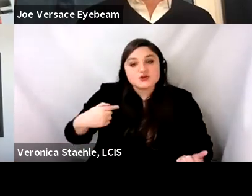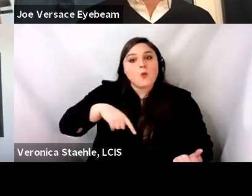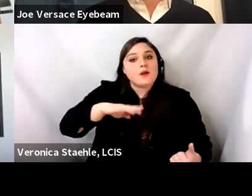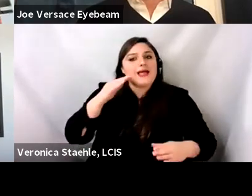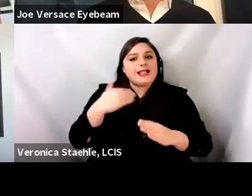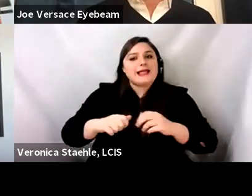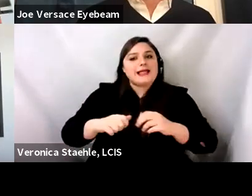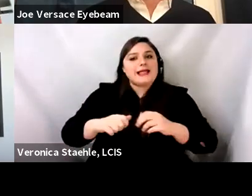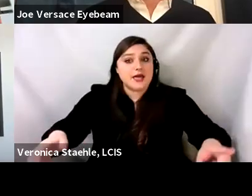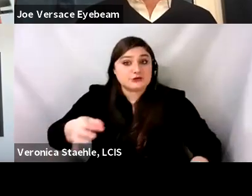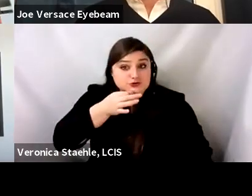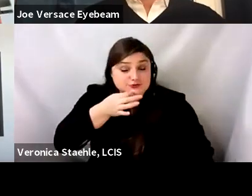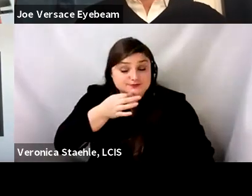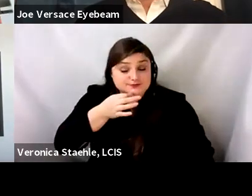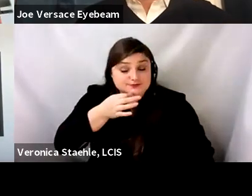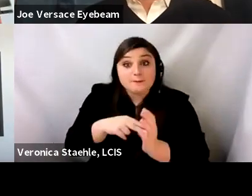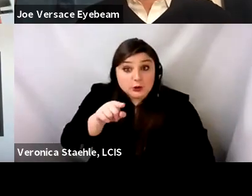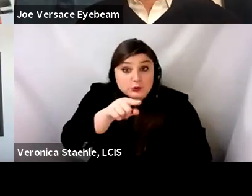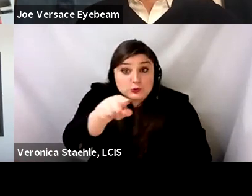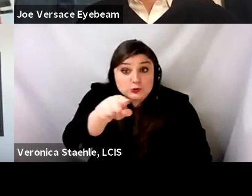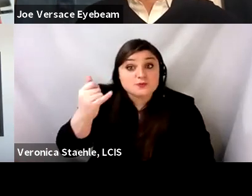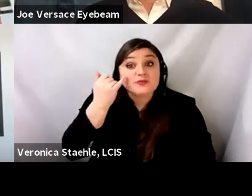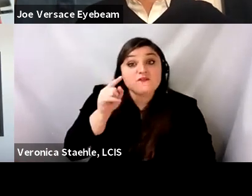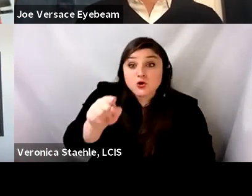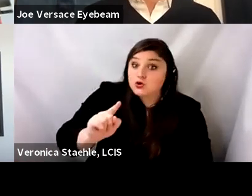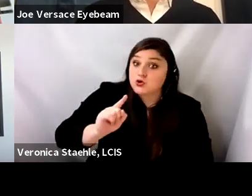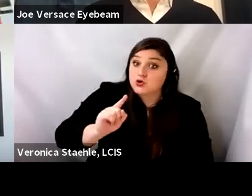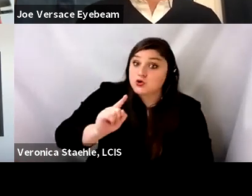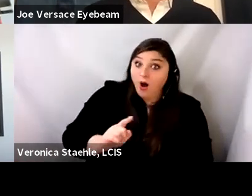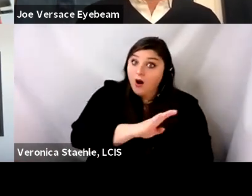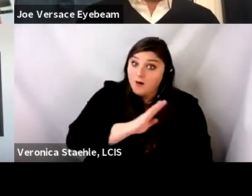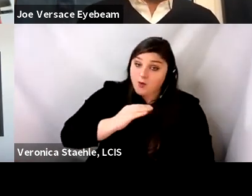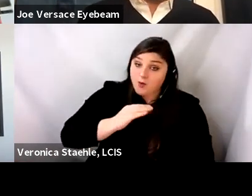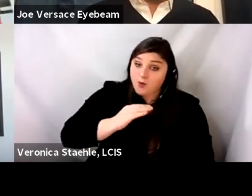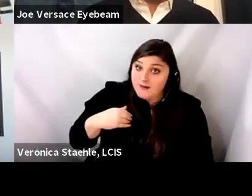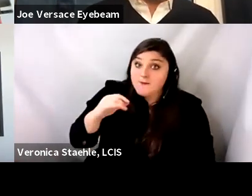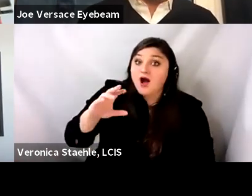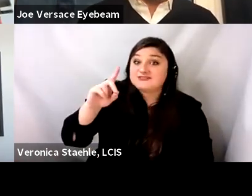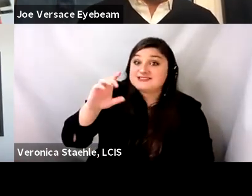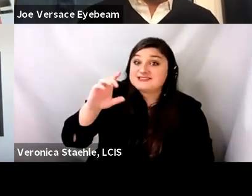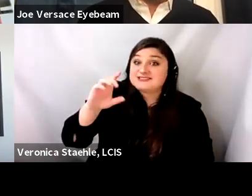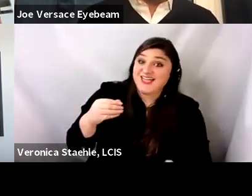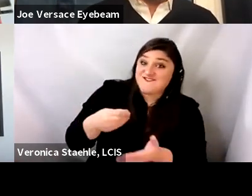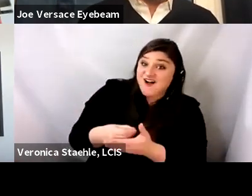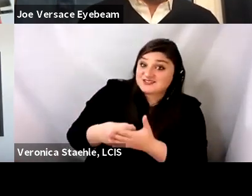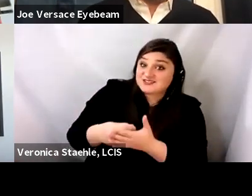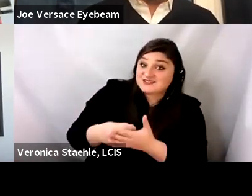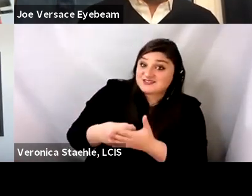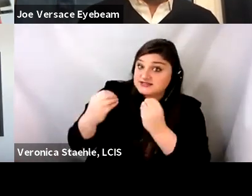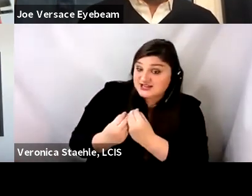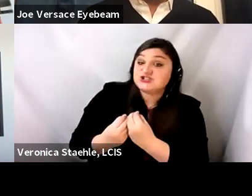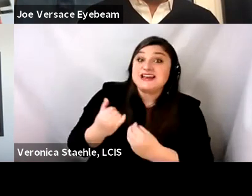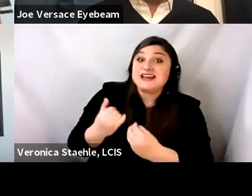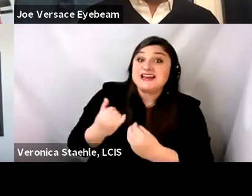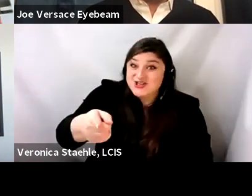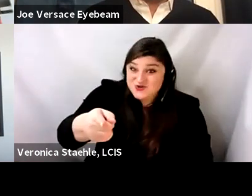member of a DCLA-funded nonprofit, I understand not everybody in this room is, but if you are, or if you can forward it to a board member, there's any